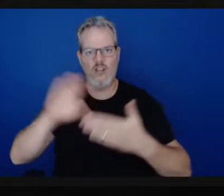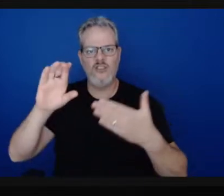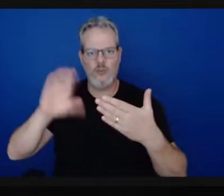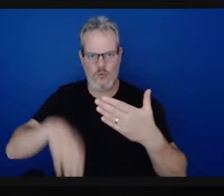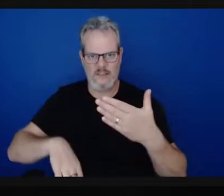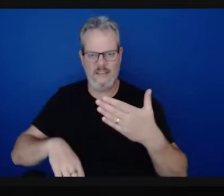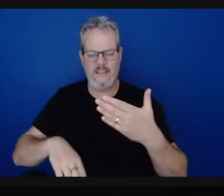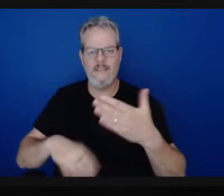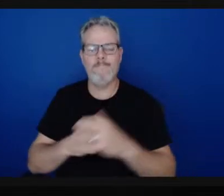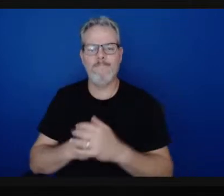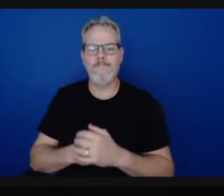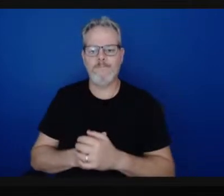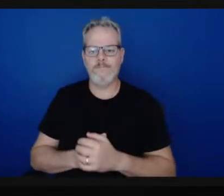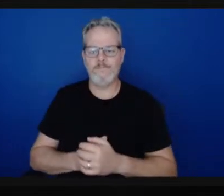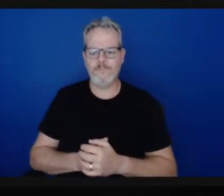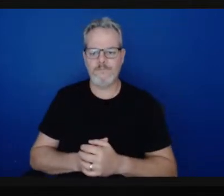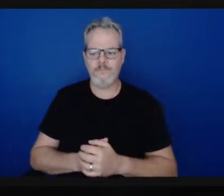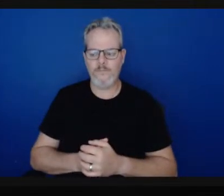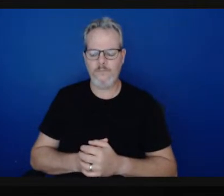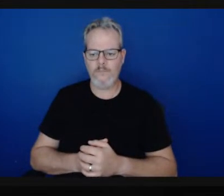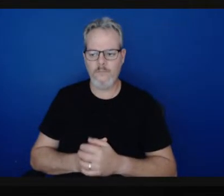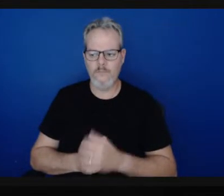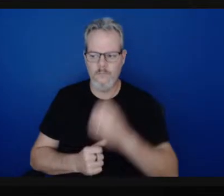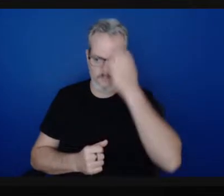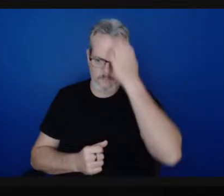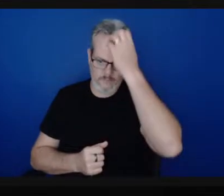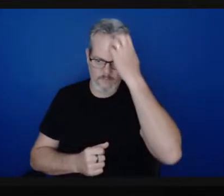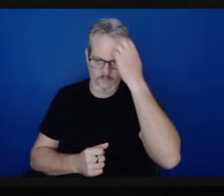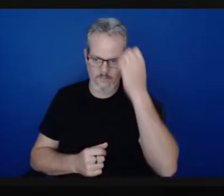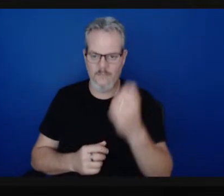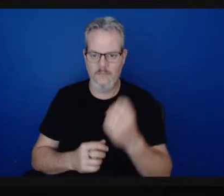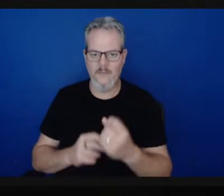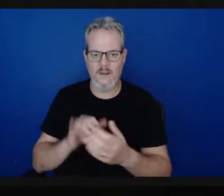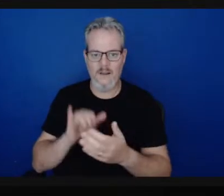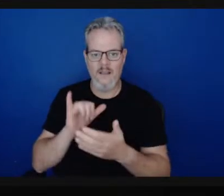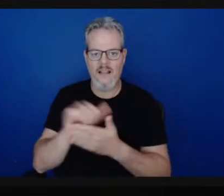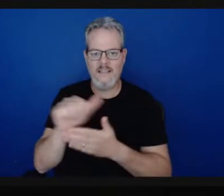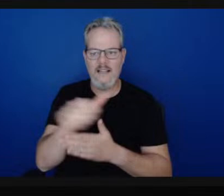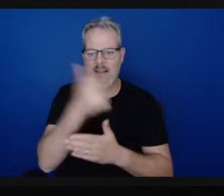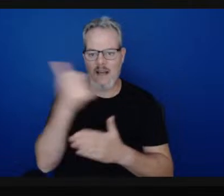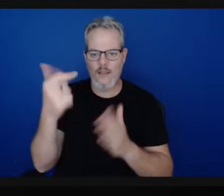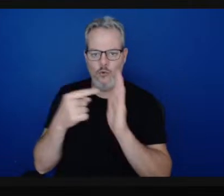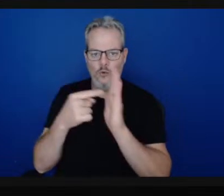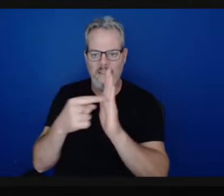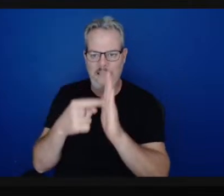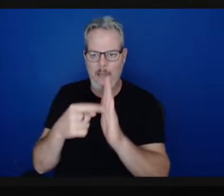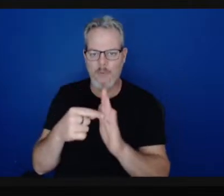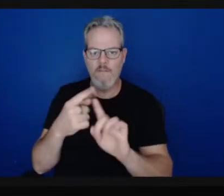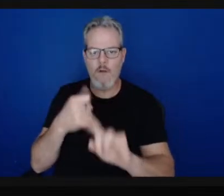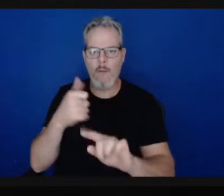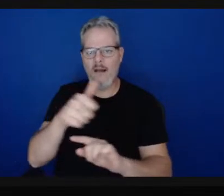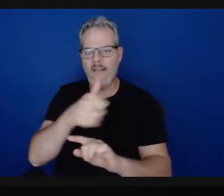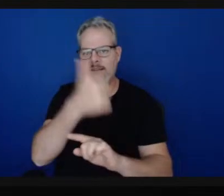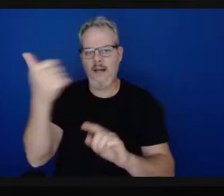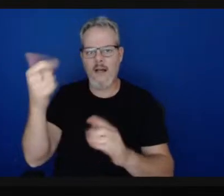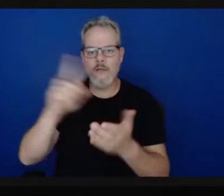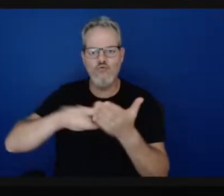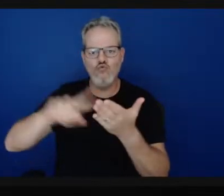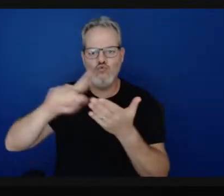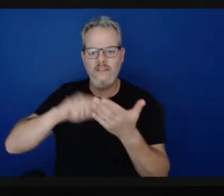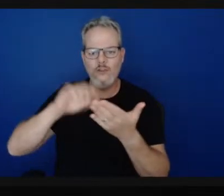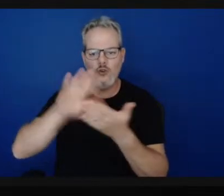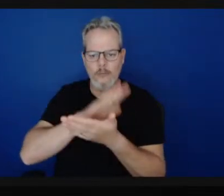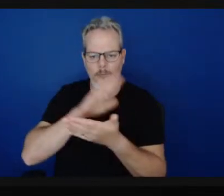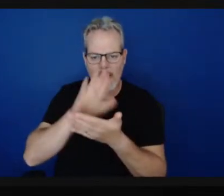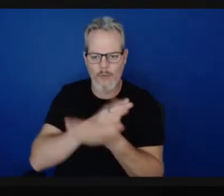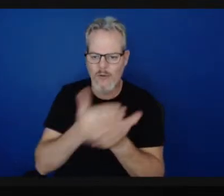that's one example there. I thought I'd show you another example here from another research paper, just once again